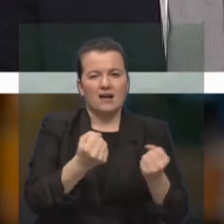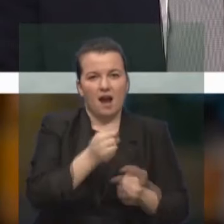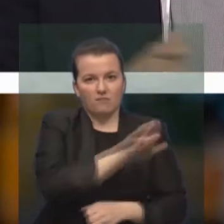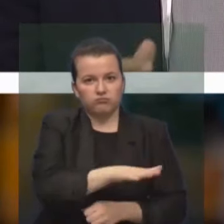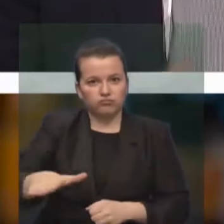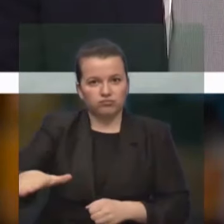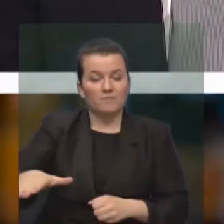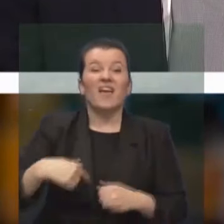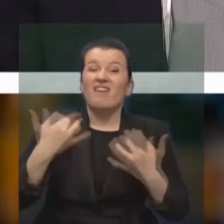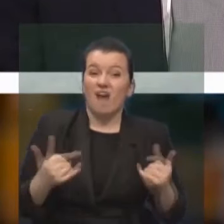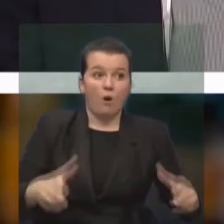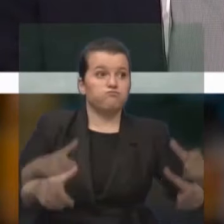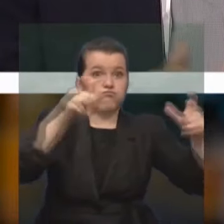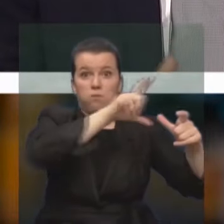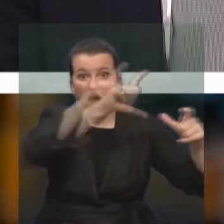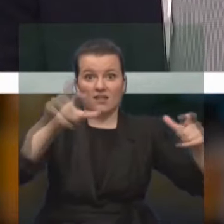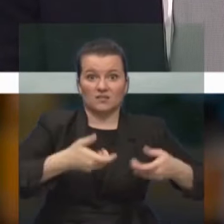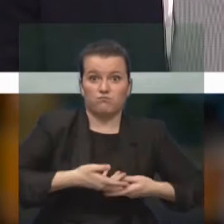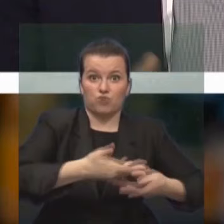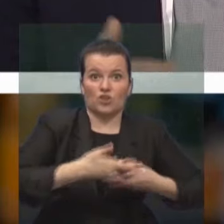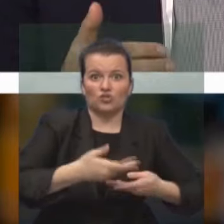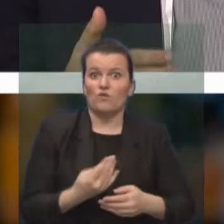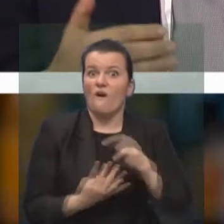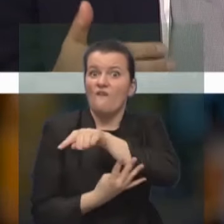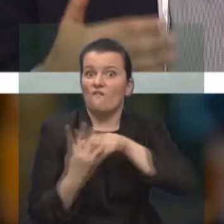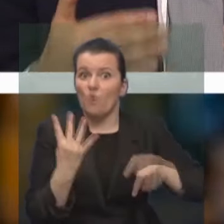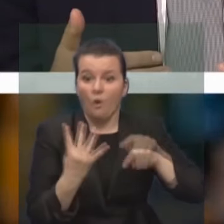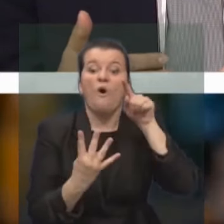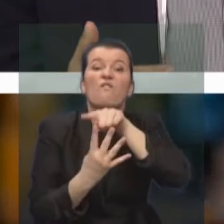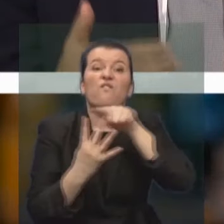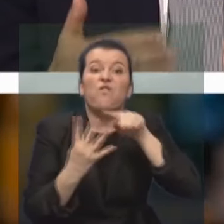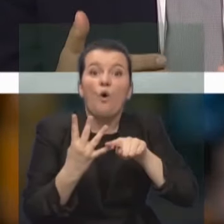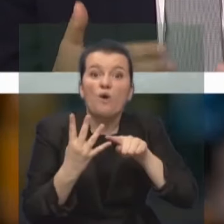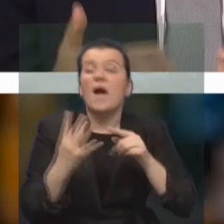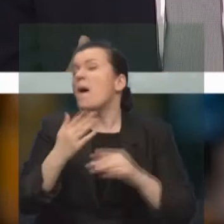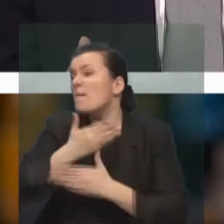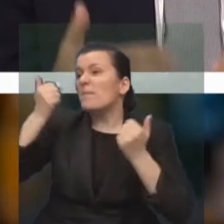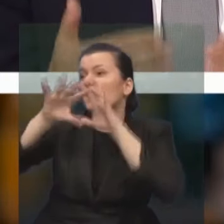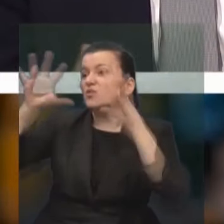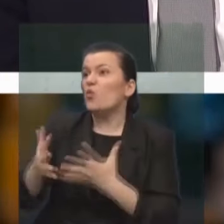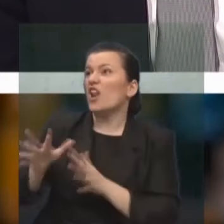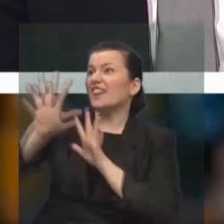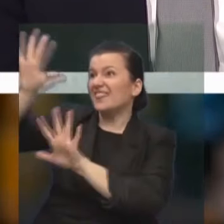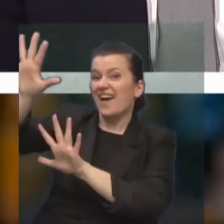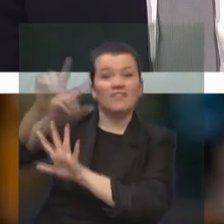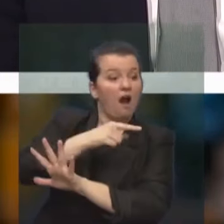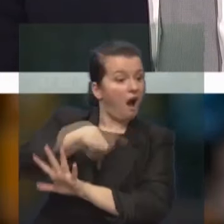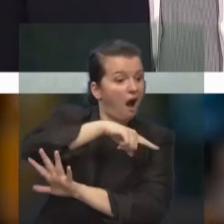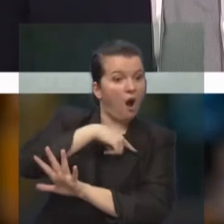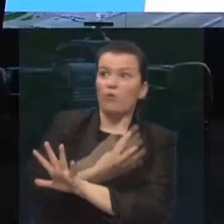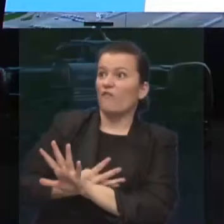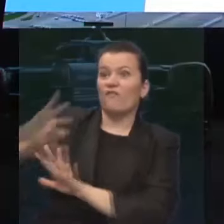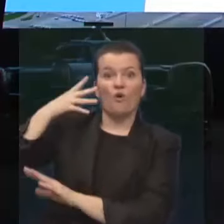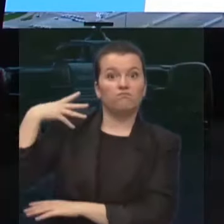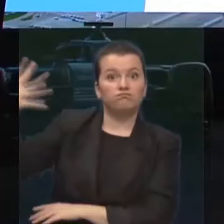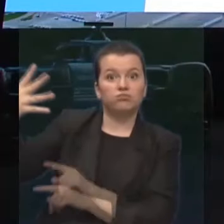of our group amongst the top 10 in the world. And of course, we are looking for excellence by 2025, and we want